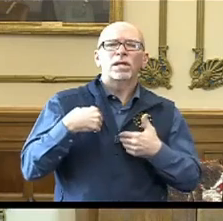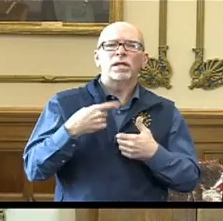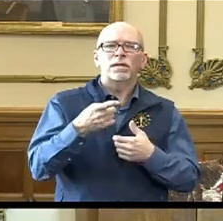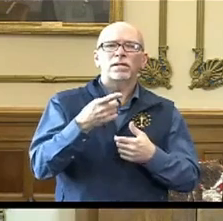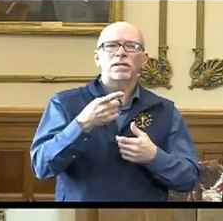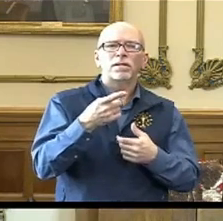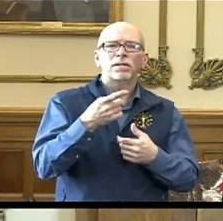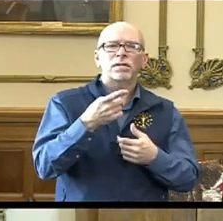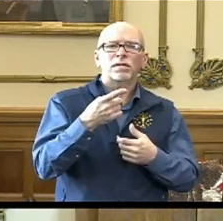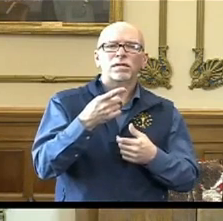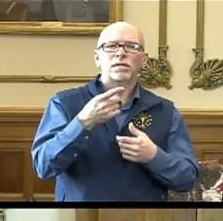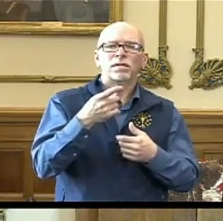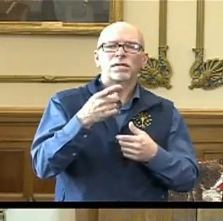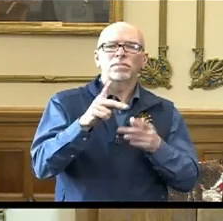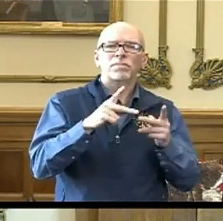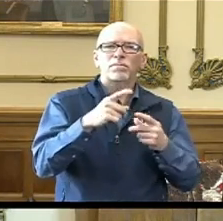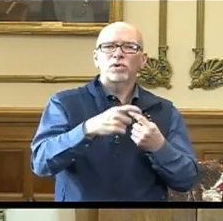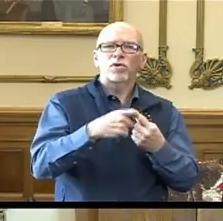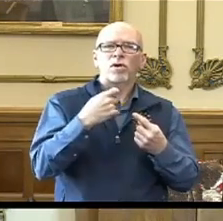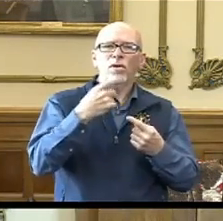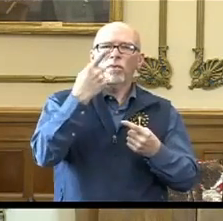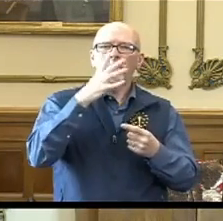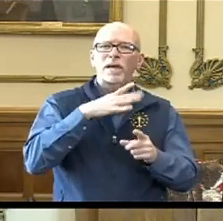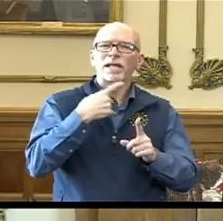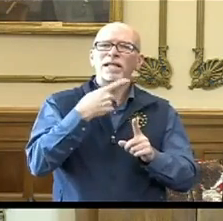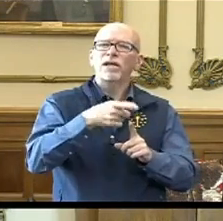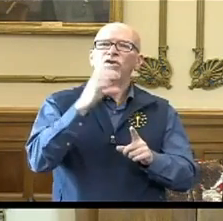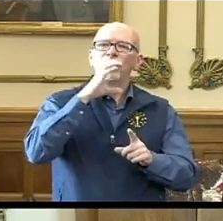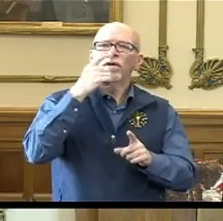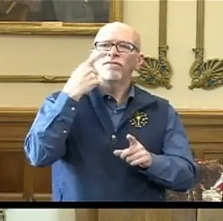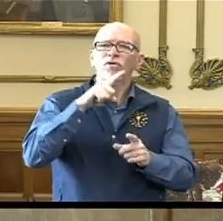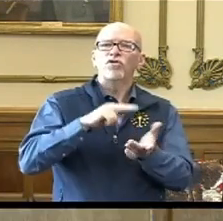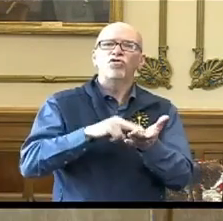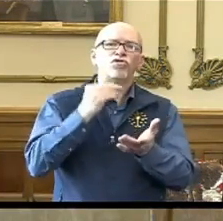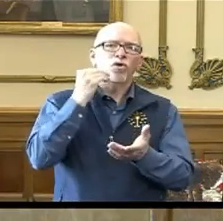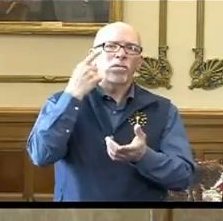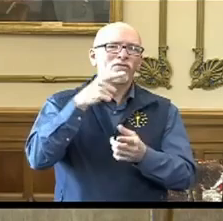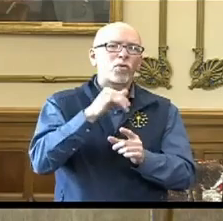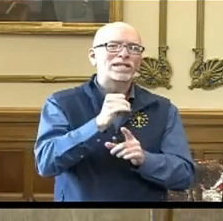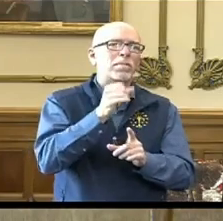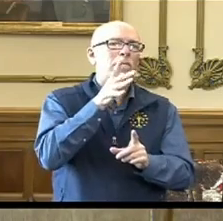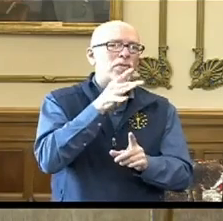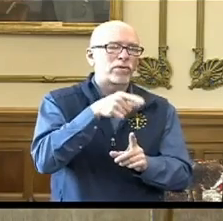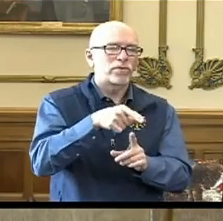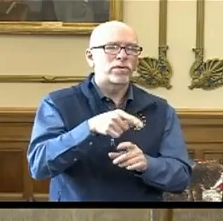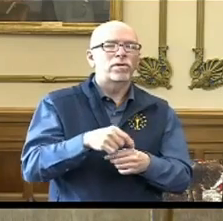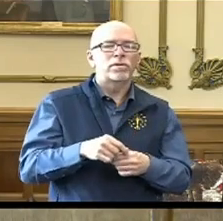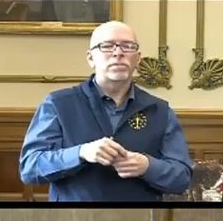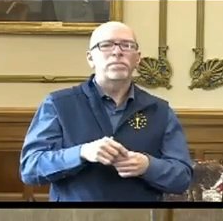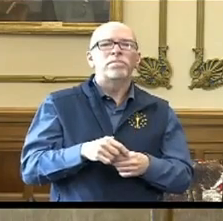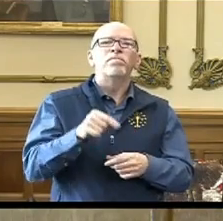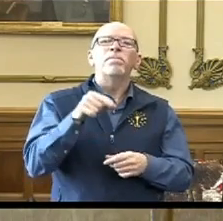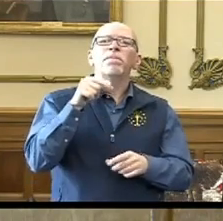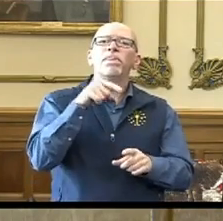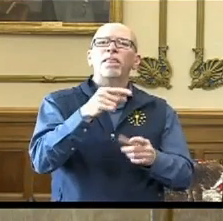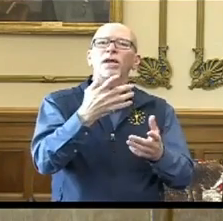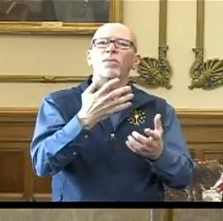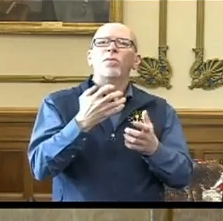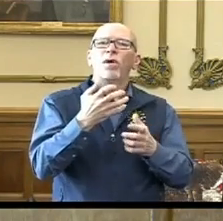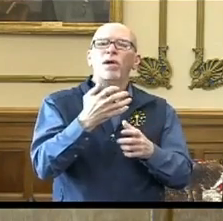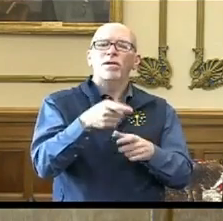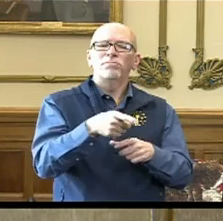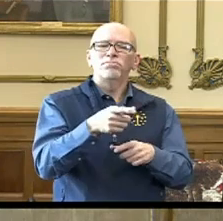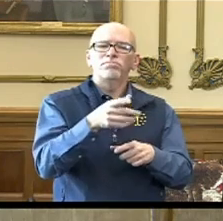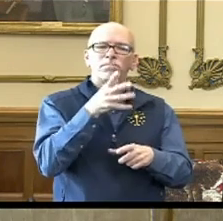that called in saying that he was currently looking for a nursing home for his mother. He wanted to place